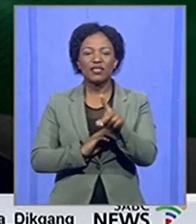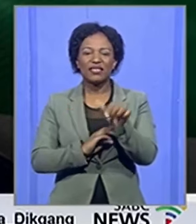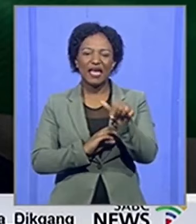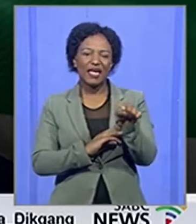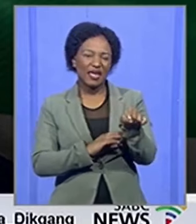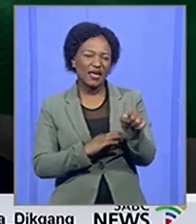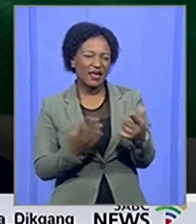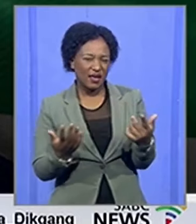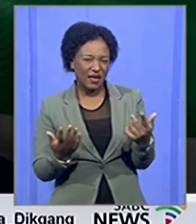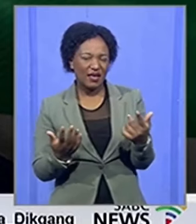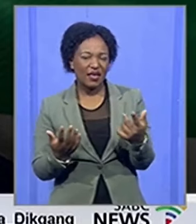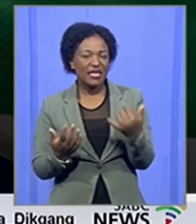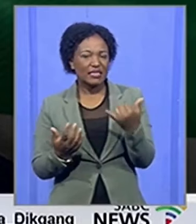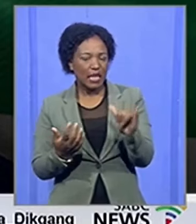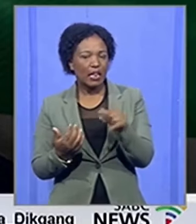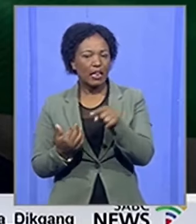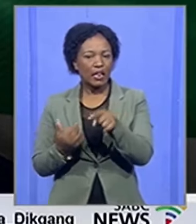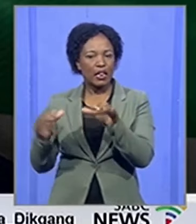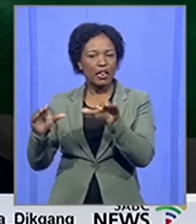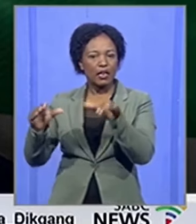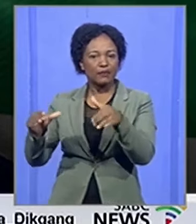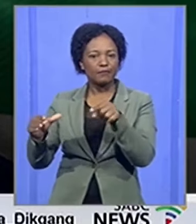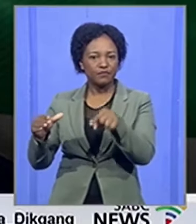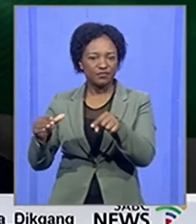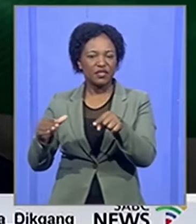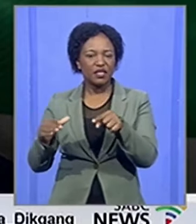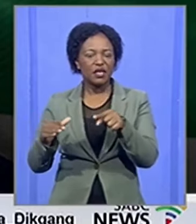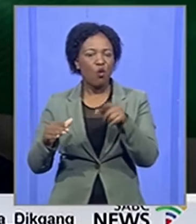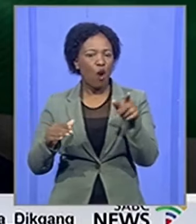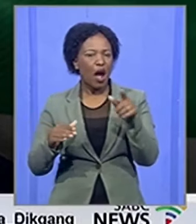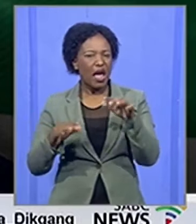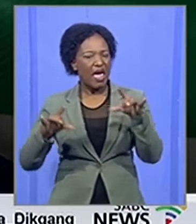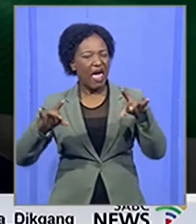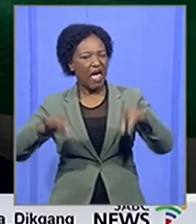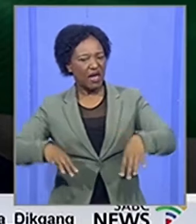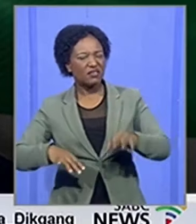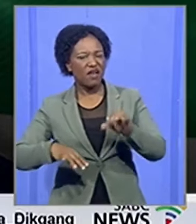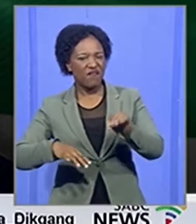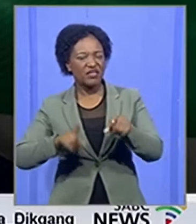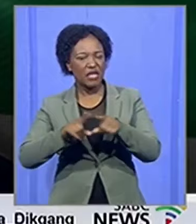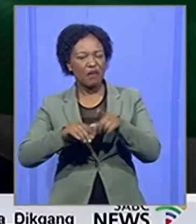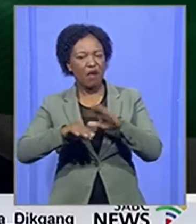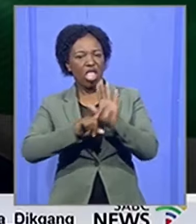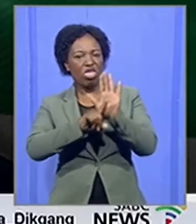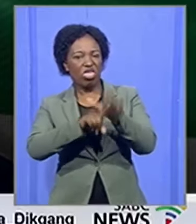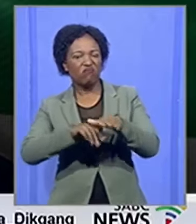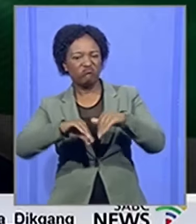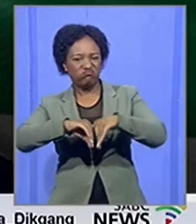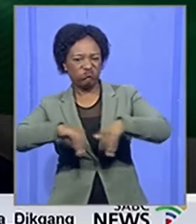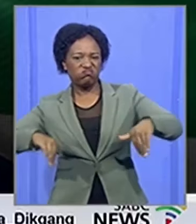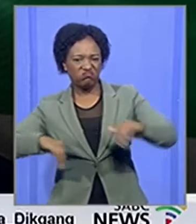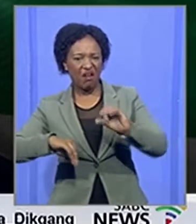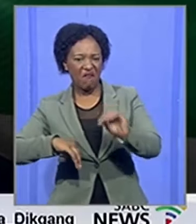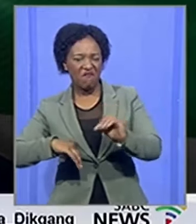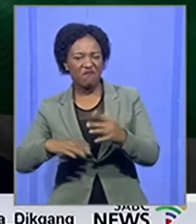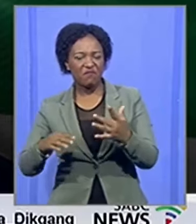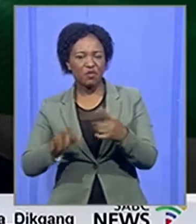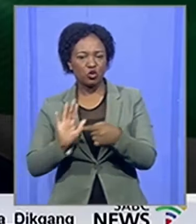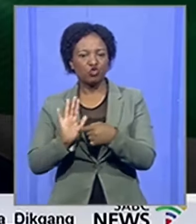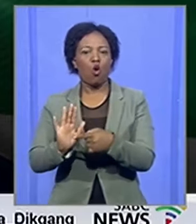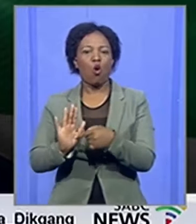sa le kwa mmušong wa letlhoyo le kgethologanyo e bontšha botse gore a